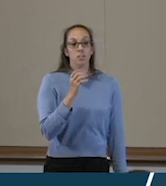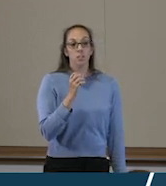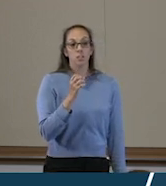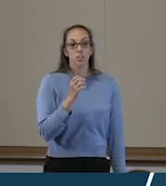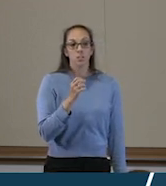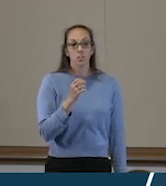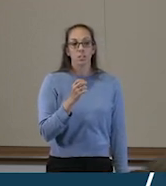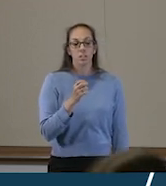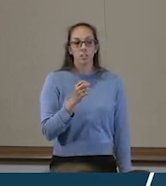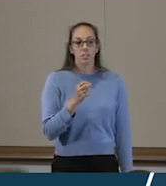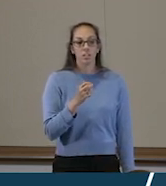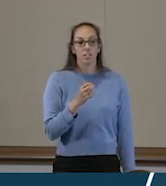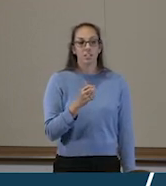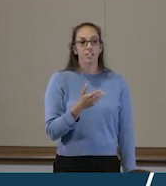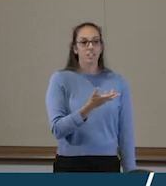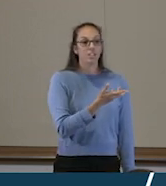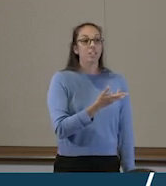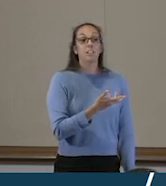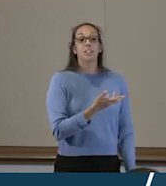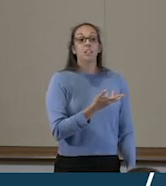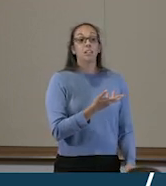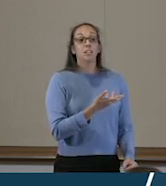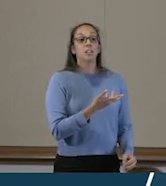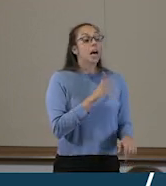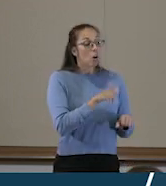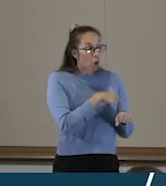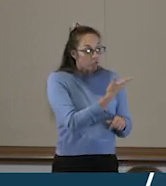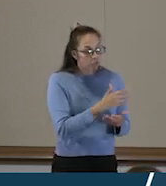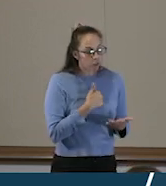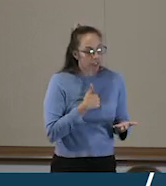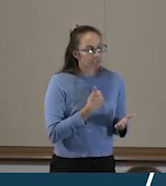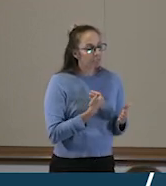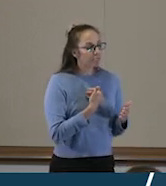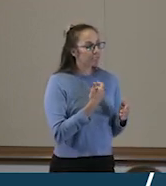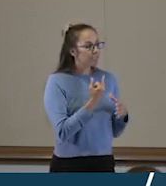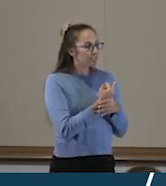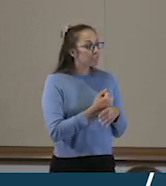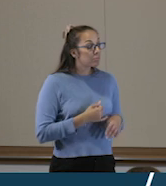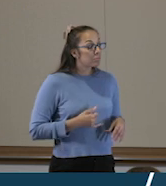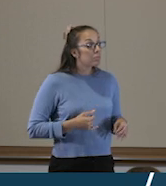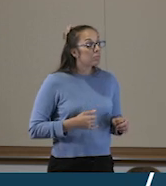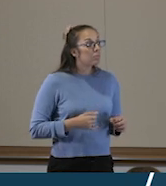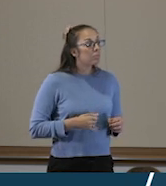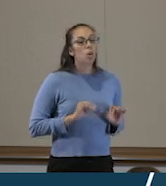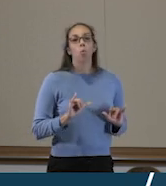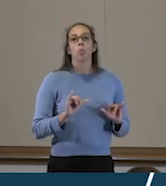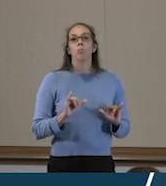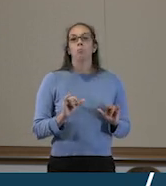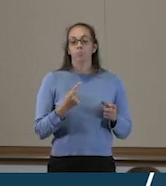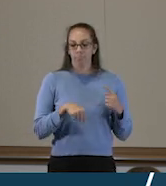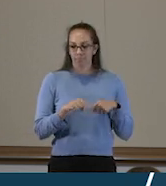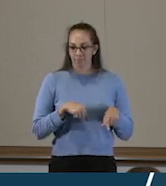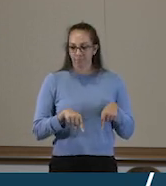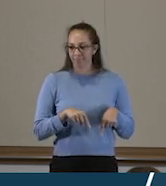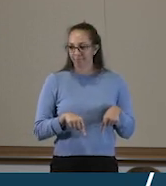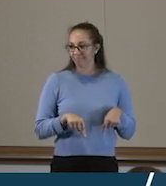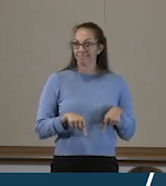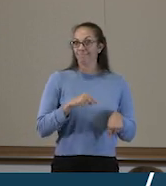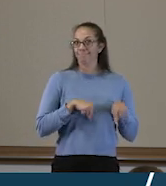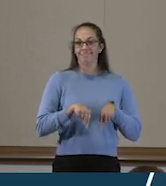Okay, and I'm sorry, continue. So how long does that take? So it takes so as far